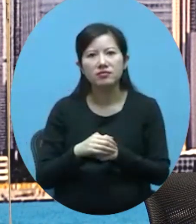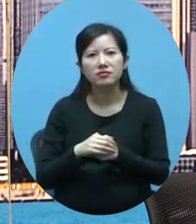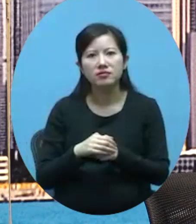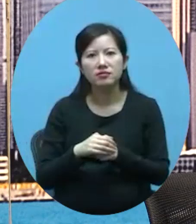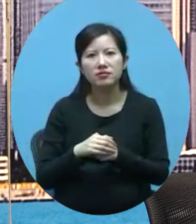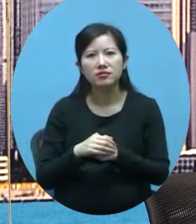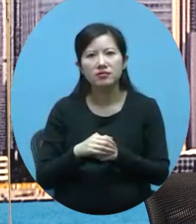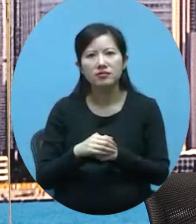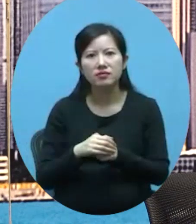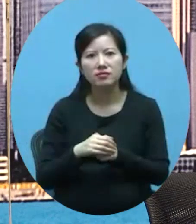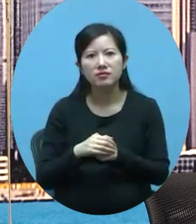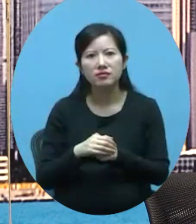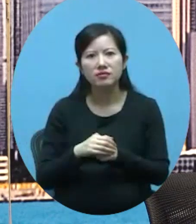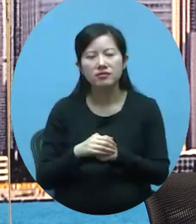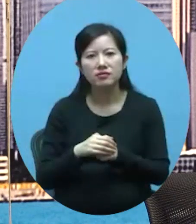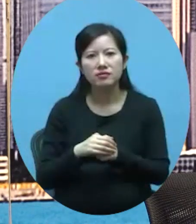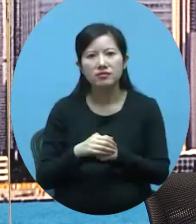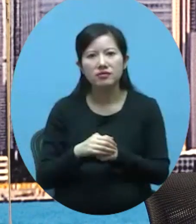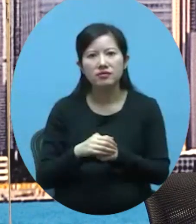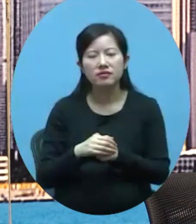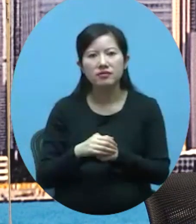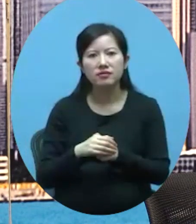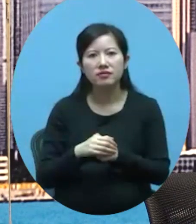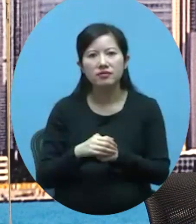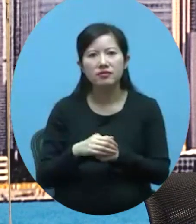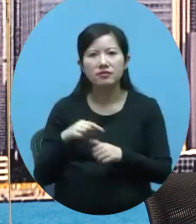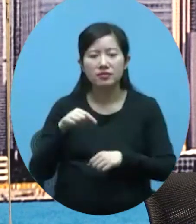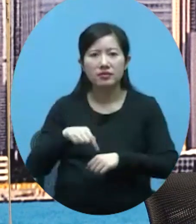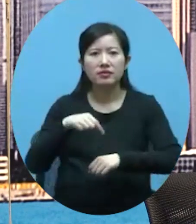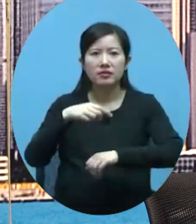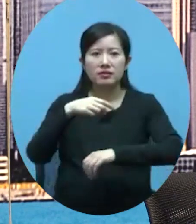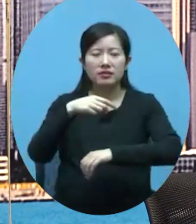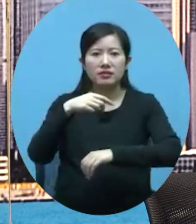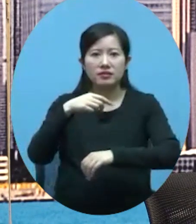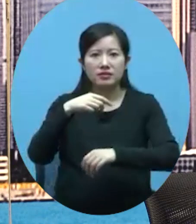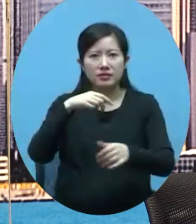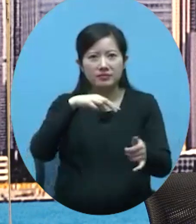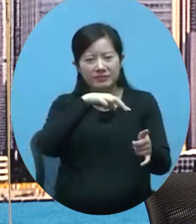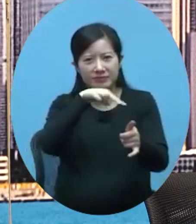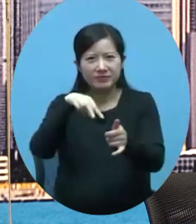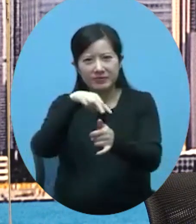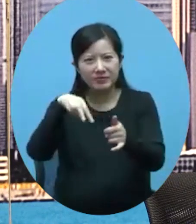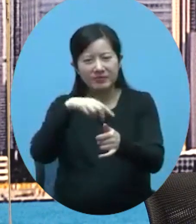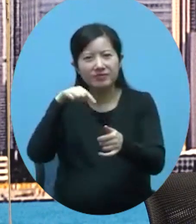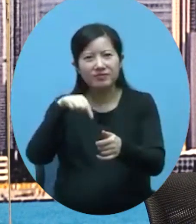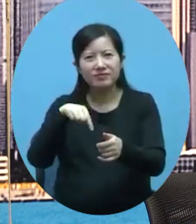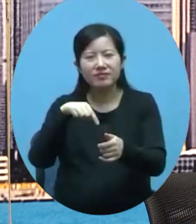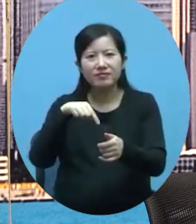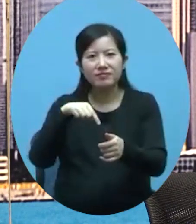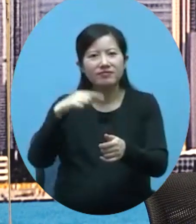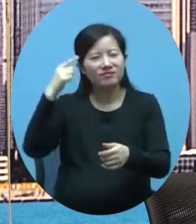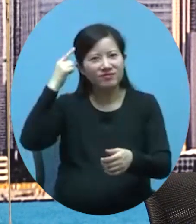improved surveillance because the patient no matter if you want it or not